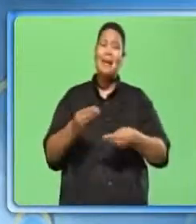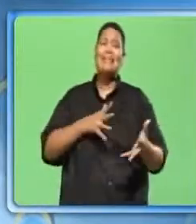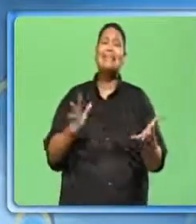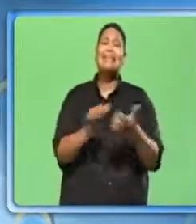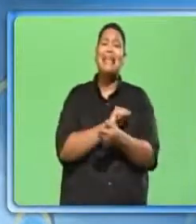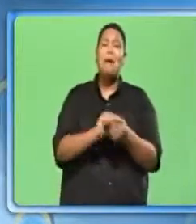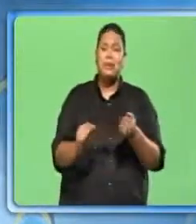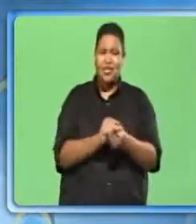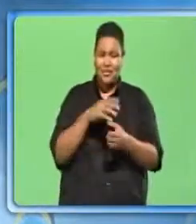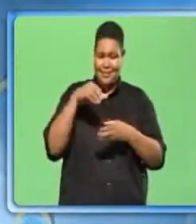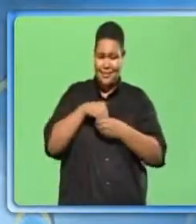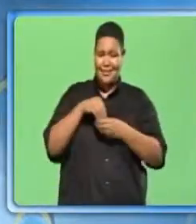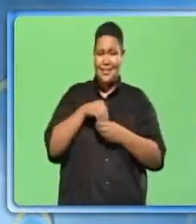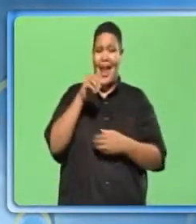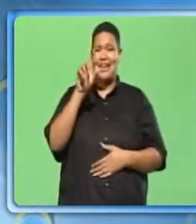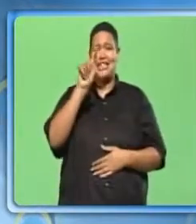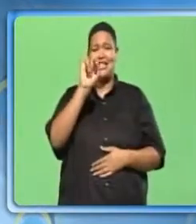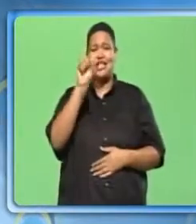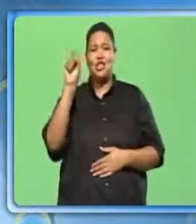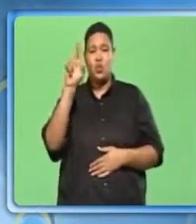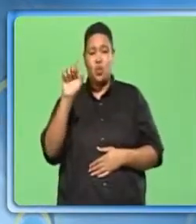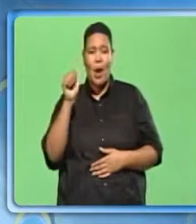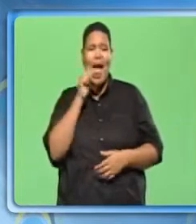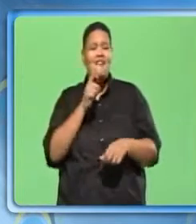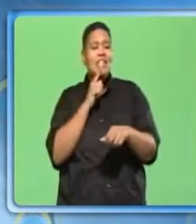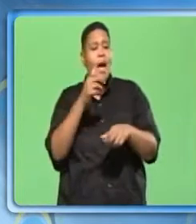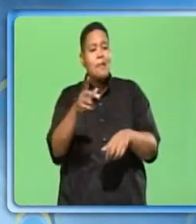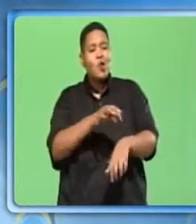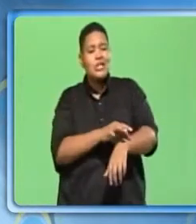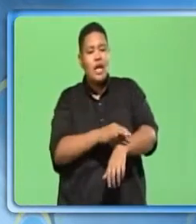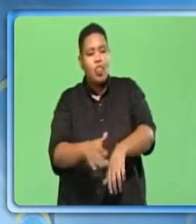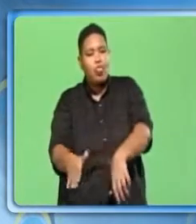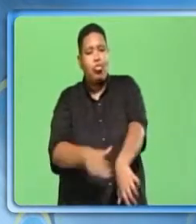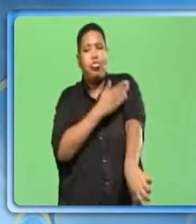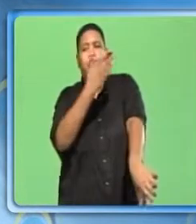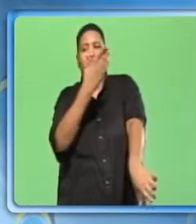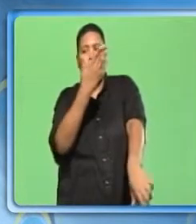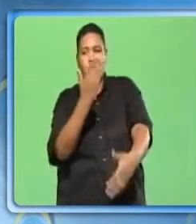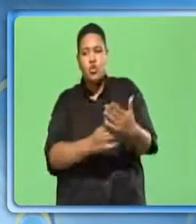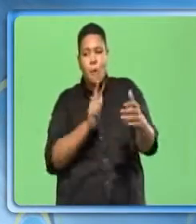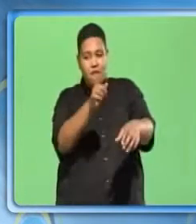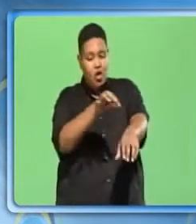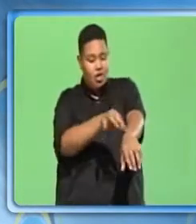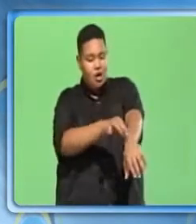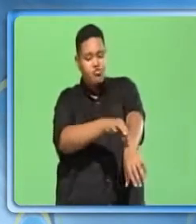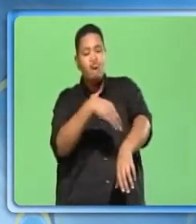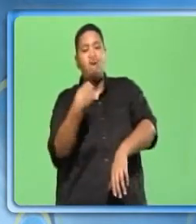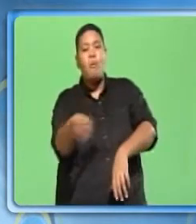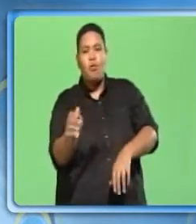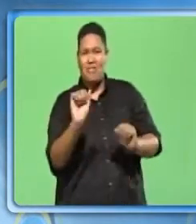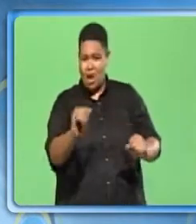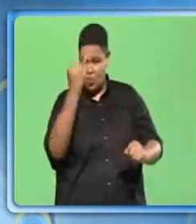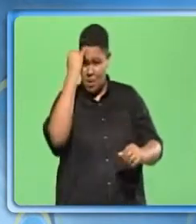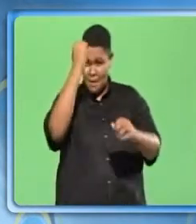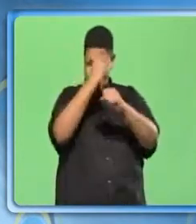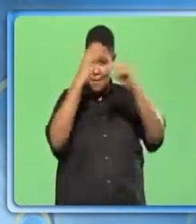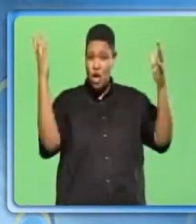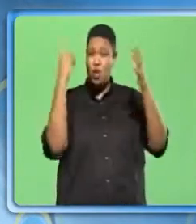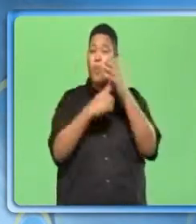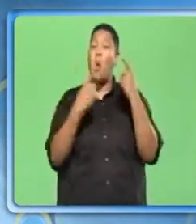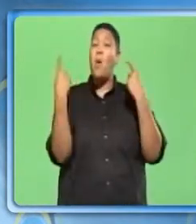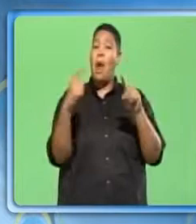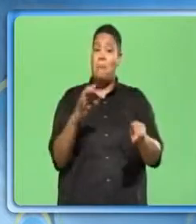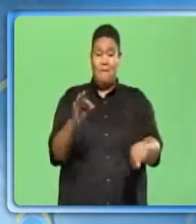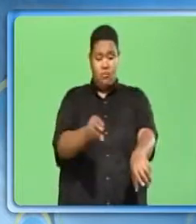worn-out tissues. Every time your skin rubs on a surface, some of your skin cells are removed. Can you imagine what would happen if